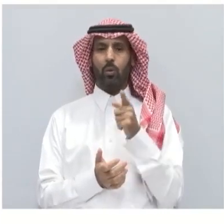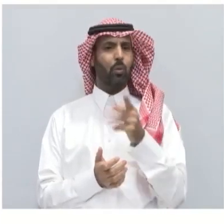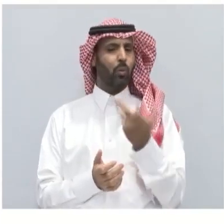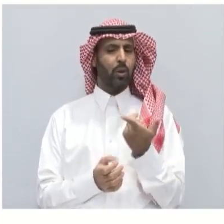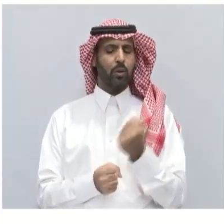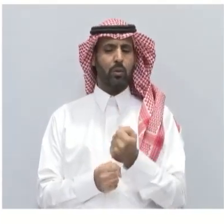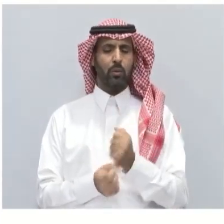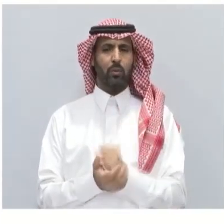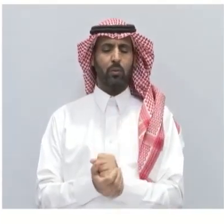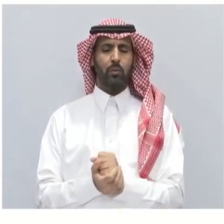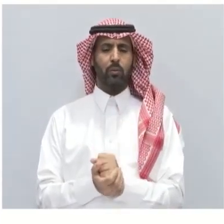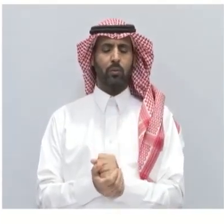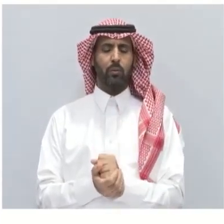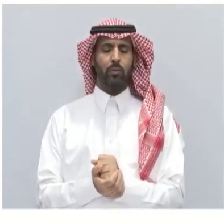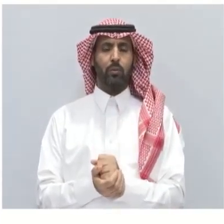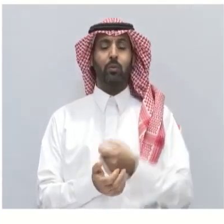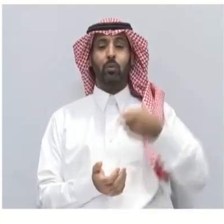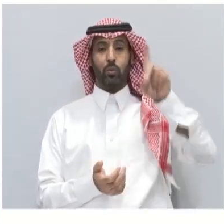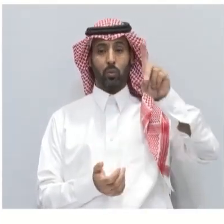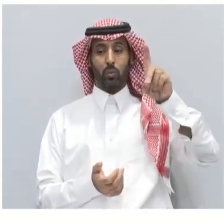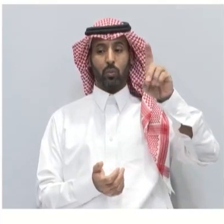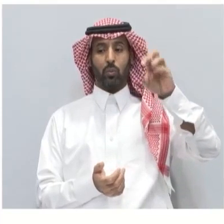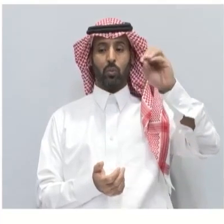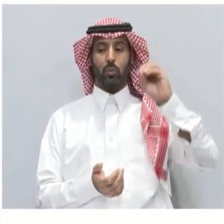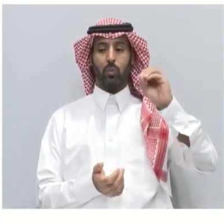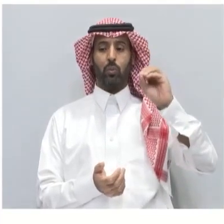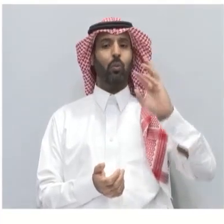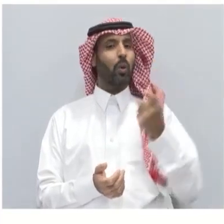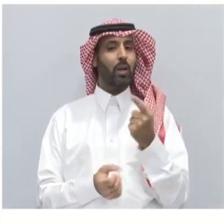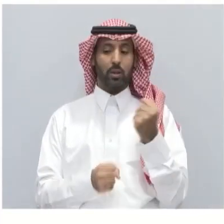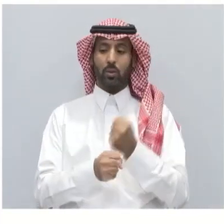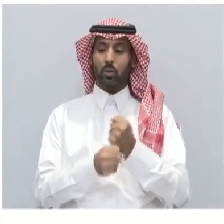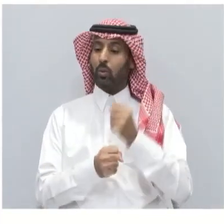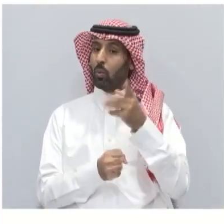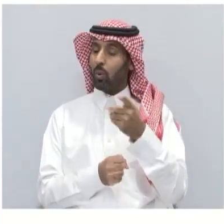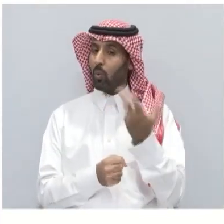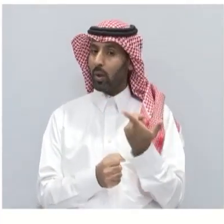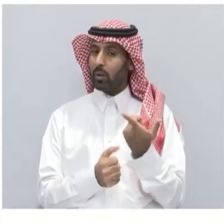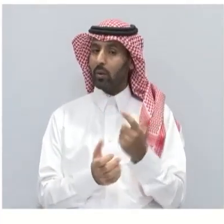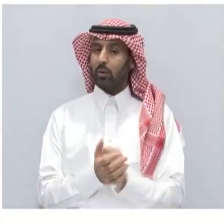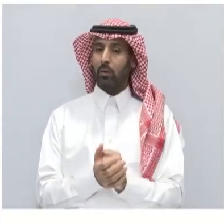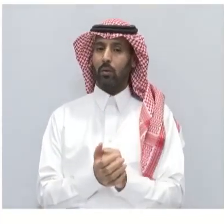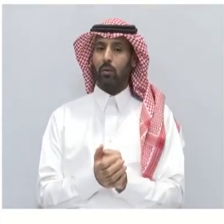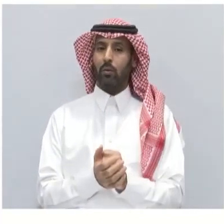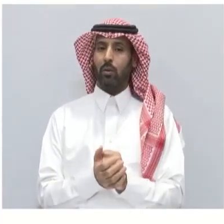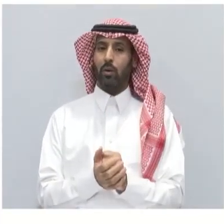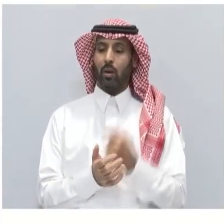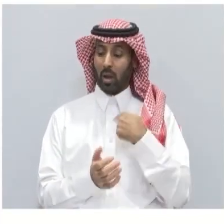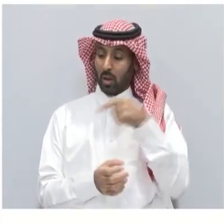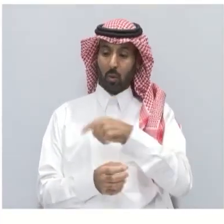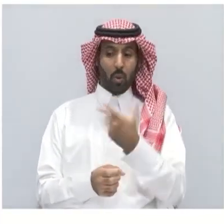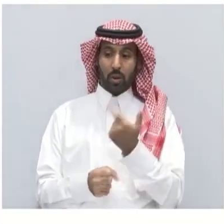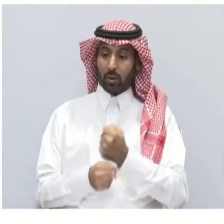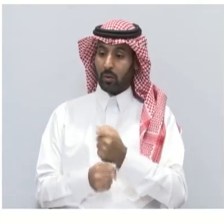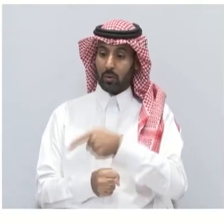you do? What do you do? What's the meaning of what do you do? It doesn't mean what are you doing